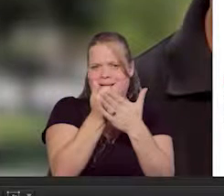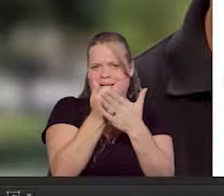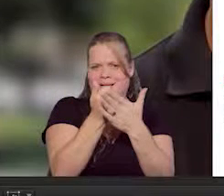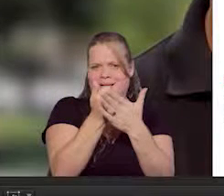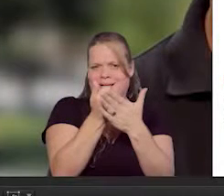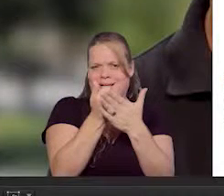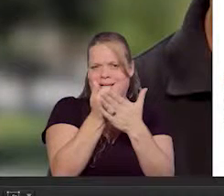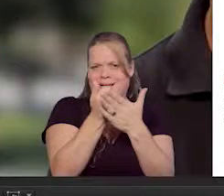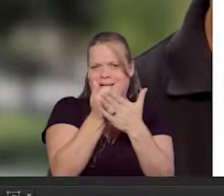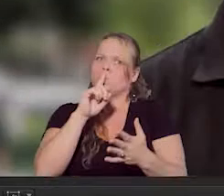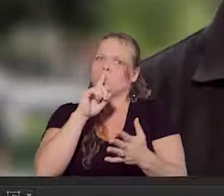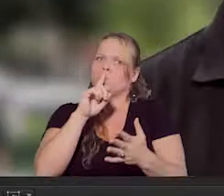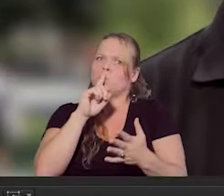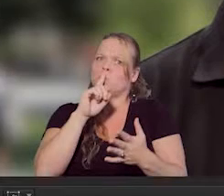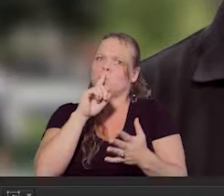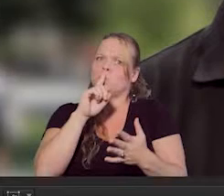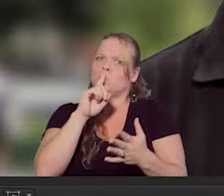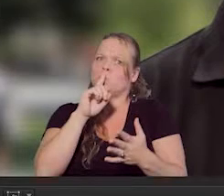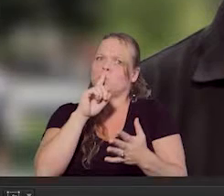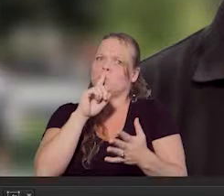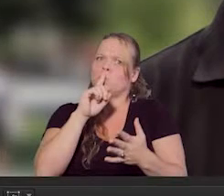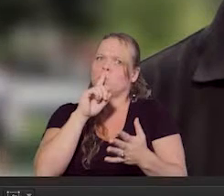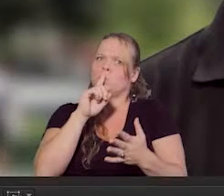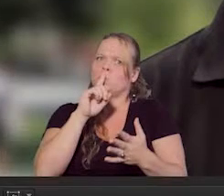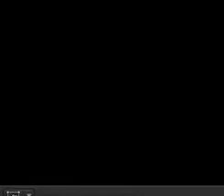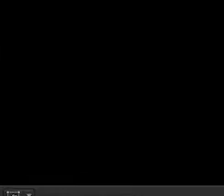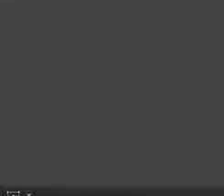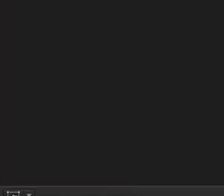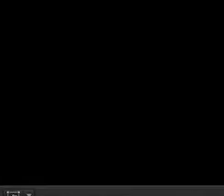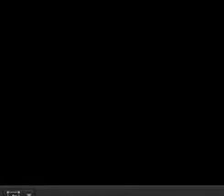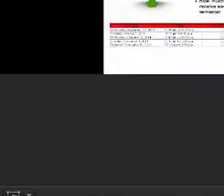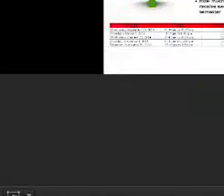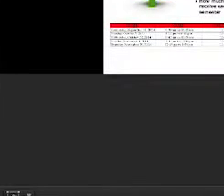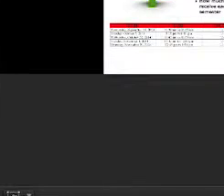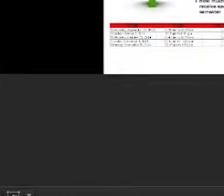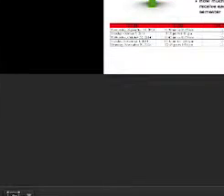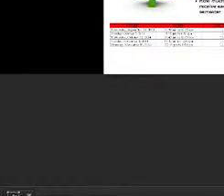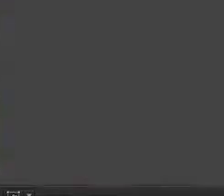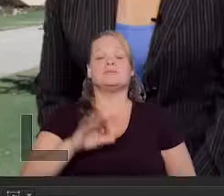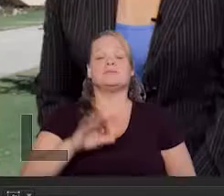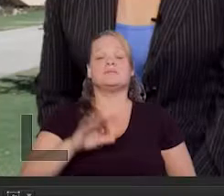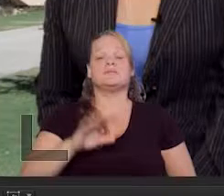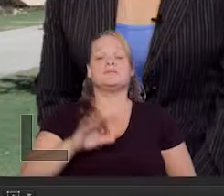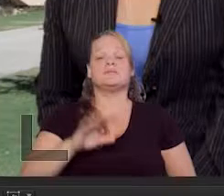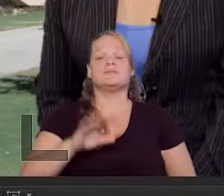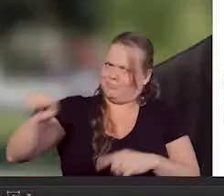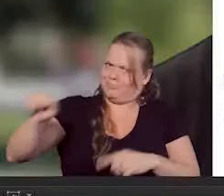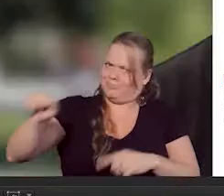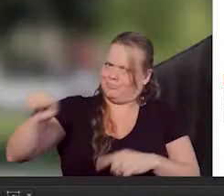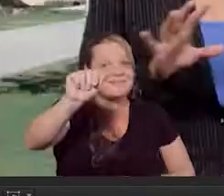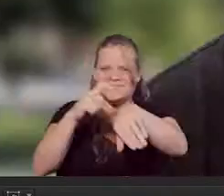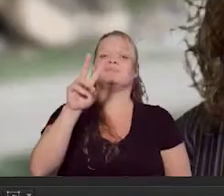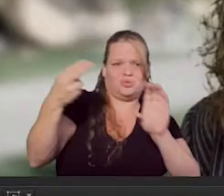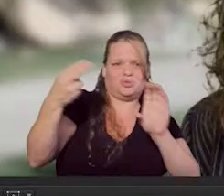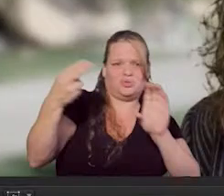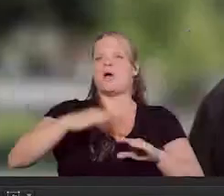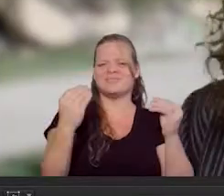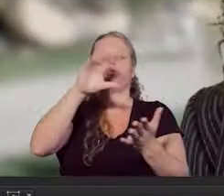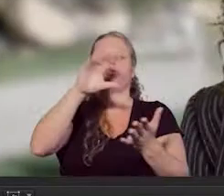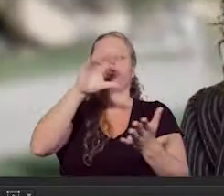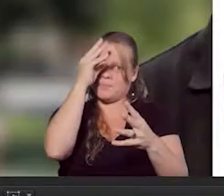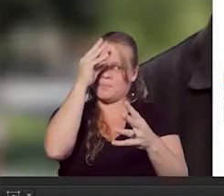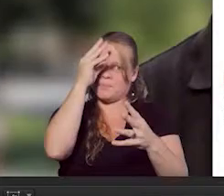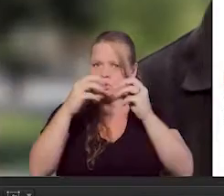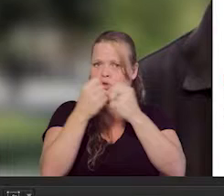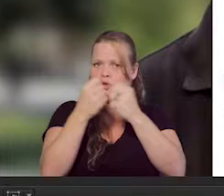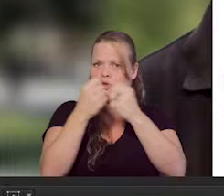talking and ends at the end of this clip. And with Snap-on, that's pretty easy. So you